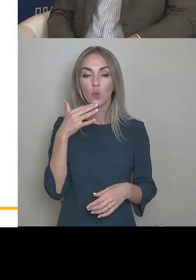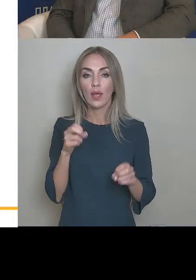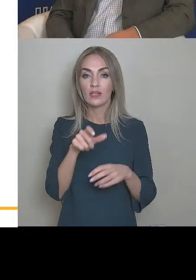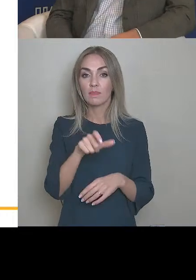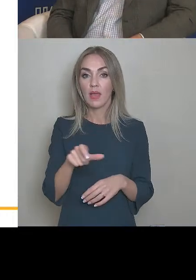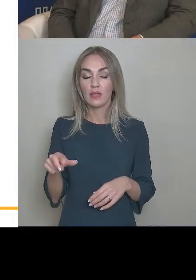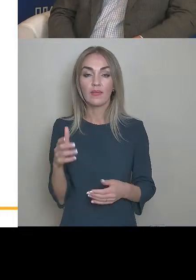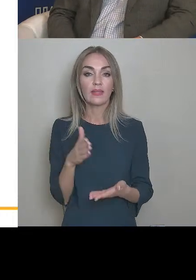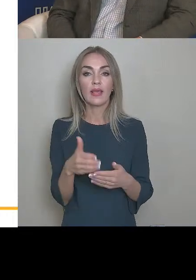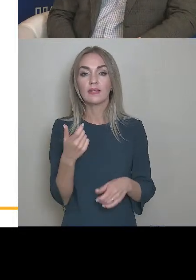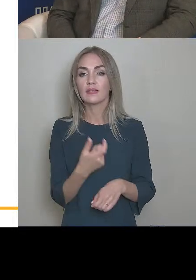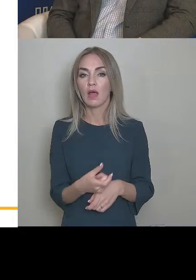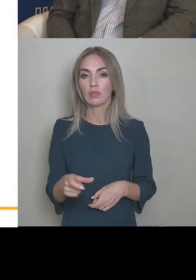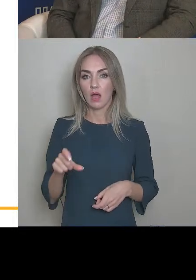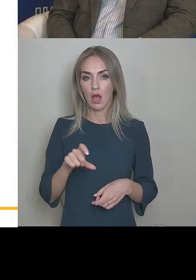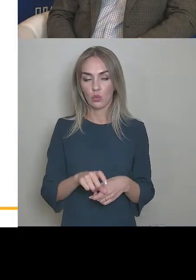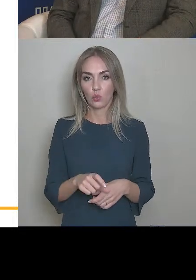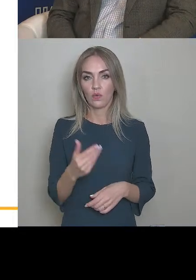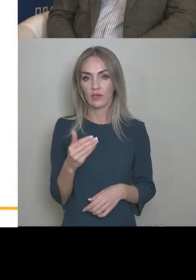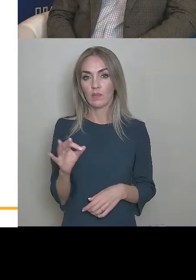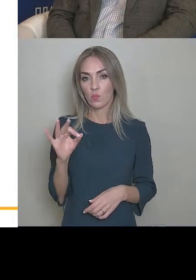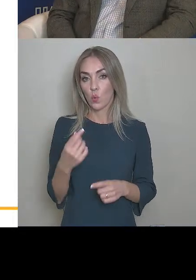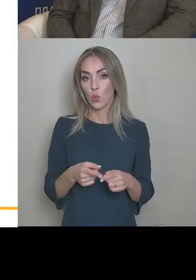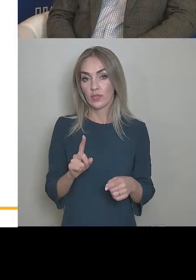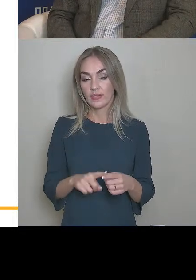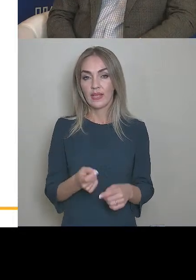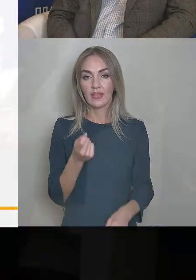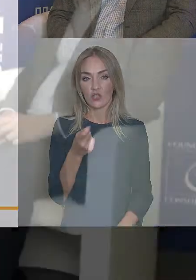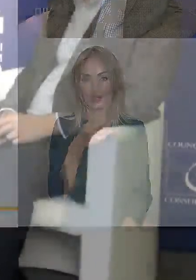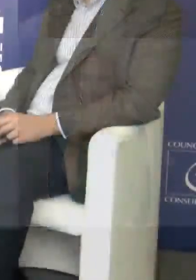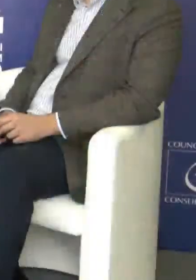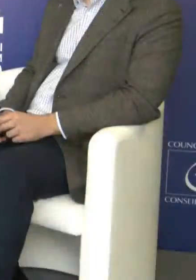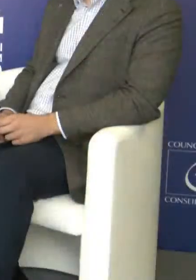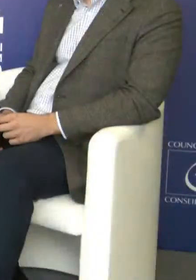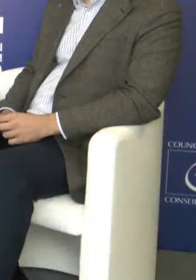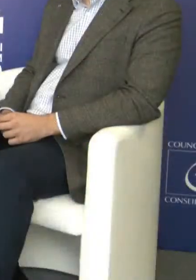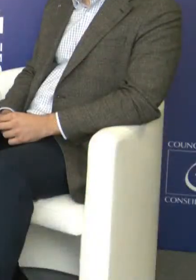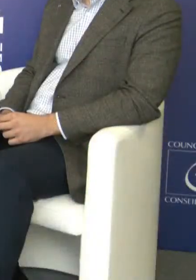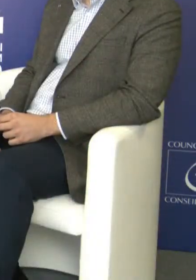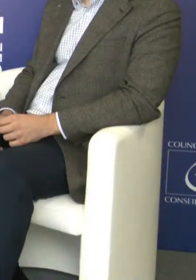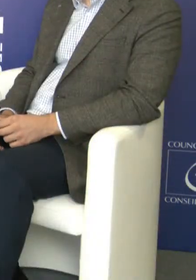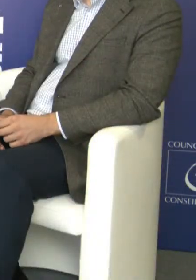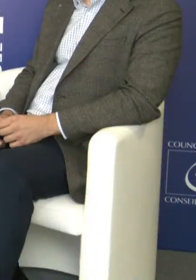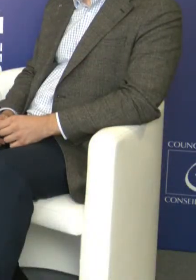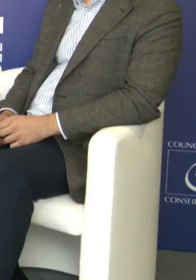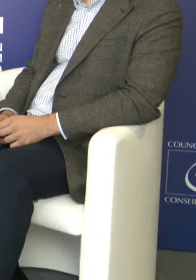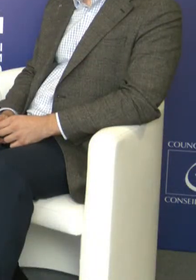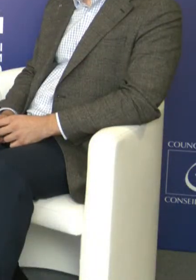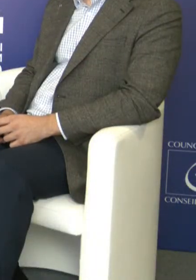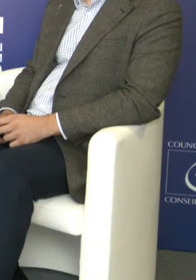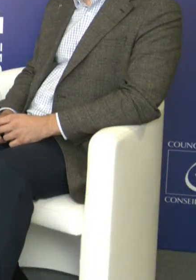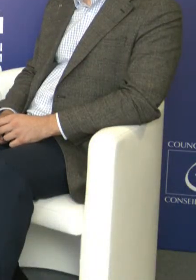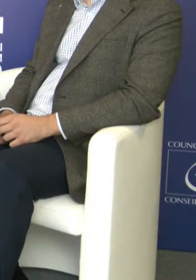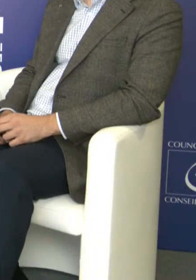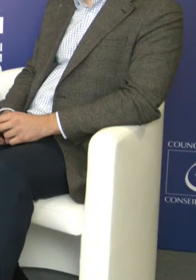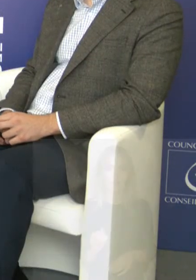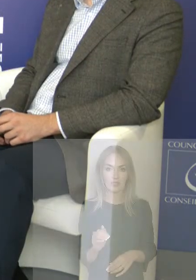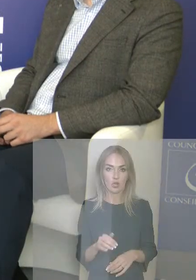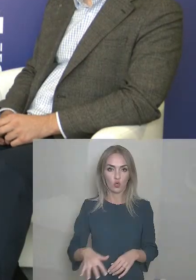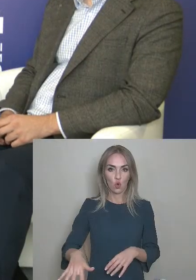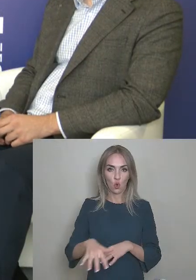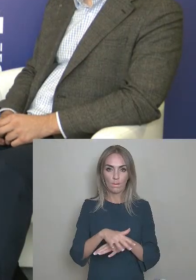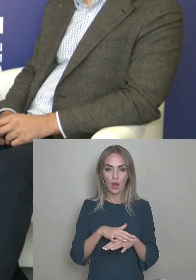partisan affiliation, that was the subject matter of the discussion. Sometimes it dominates or sometimes it is very